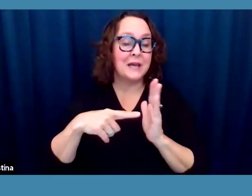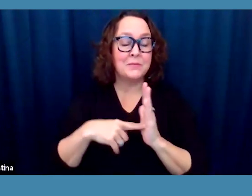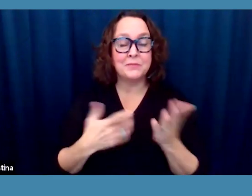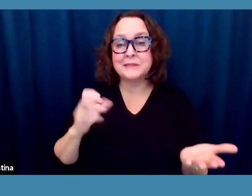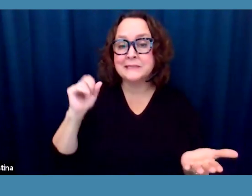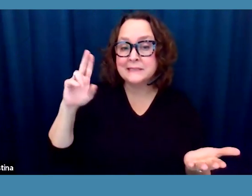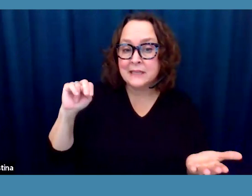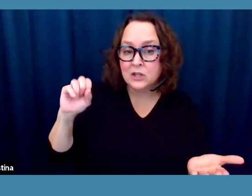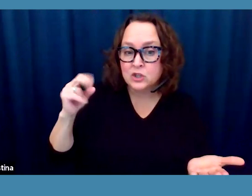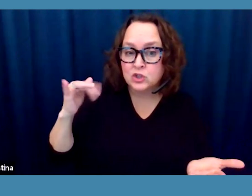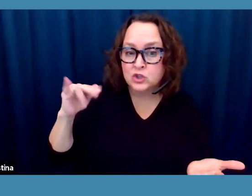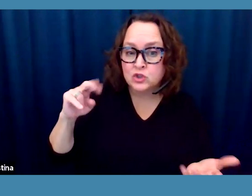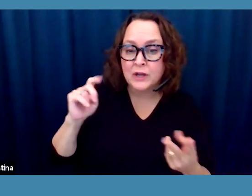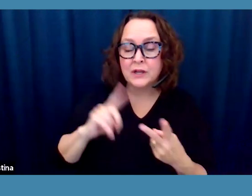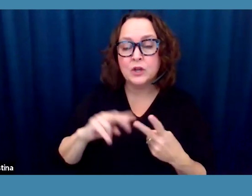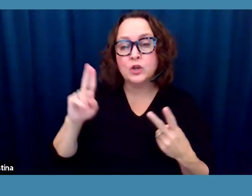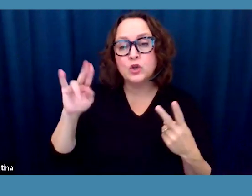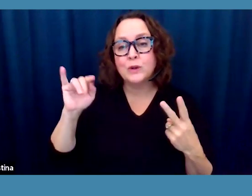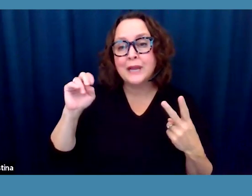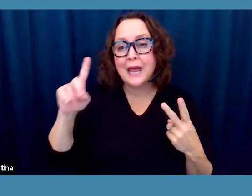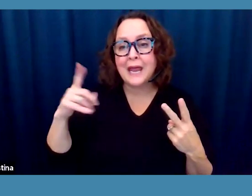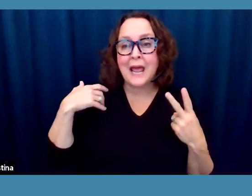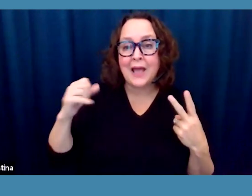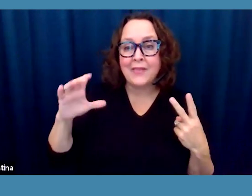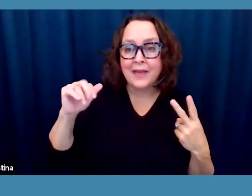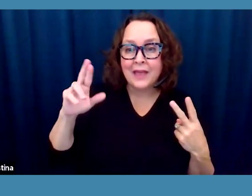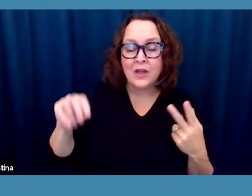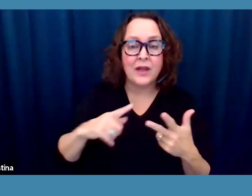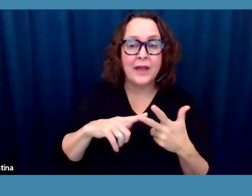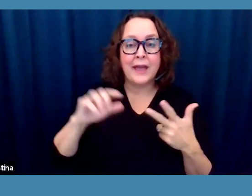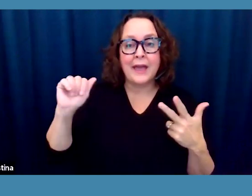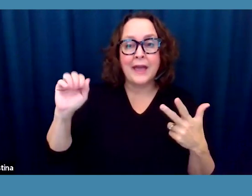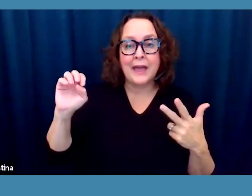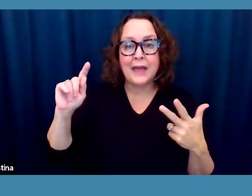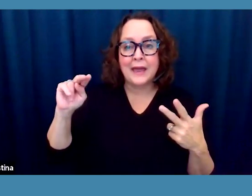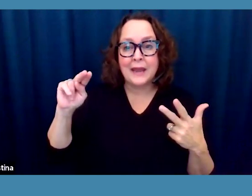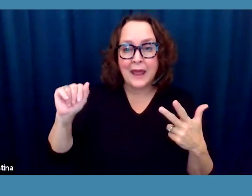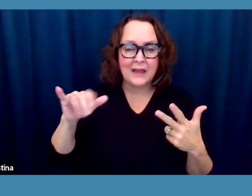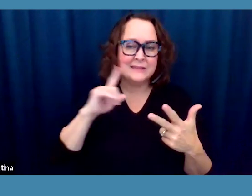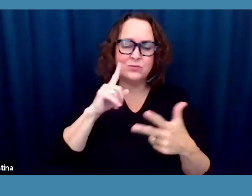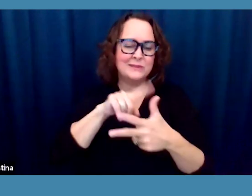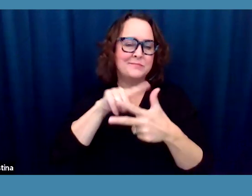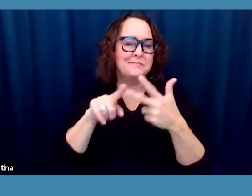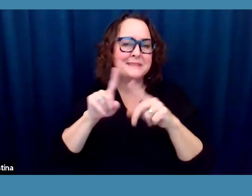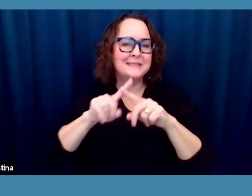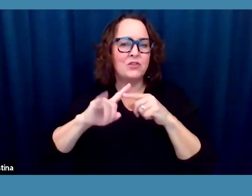Sunshine or United Healthcare or Aetna. So different managed care entities,